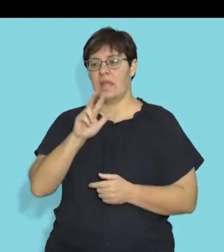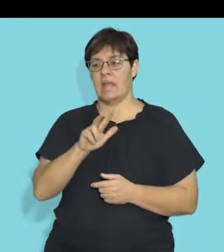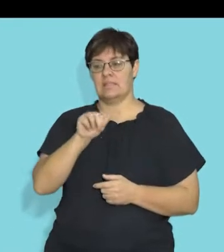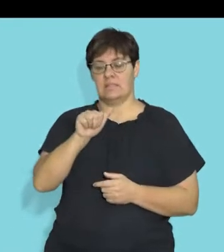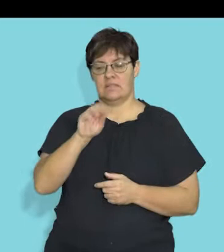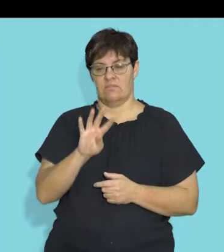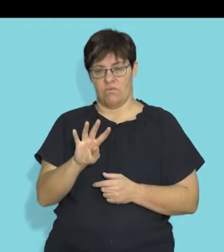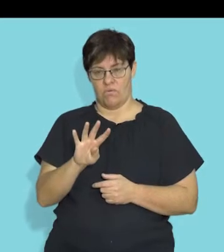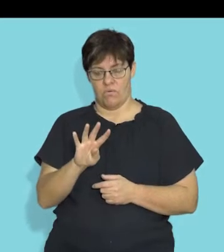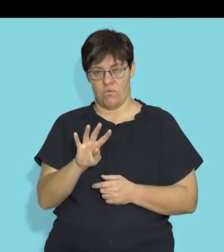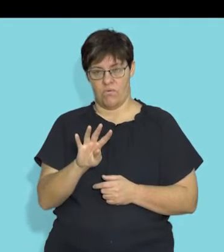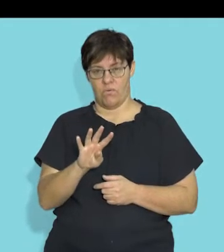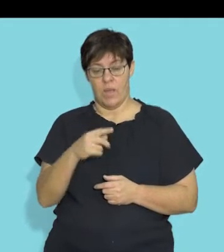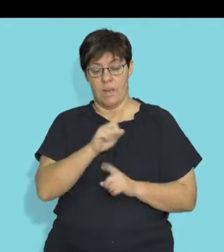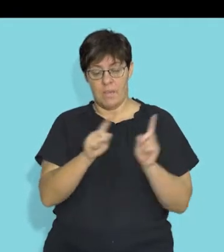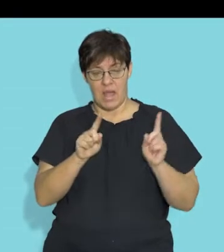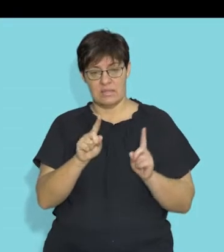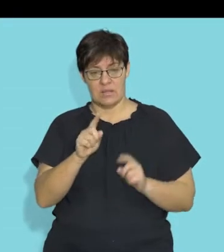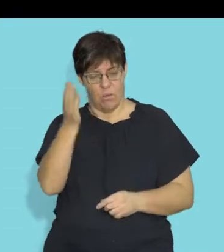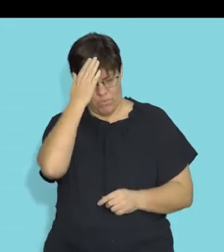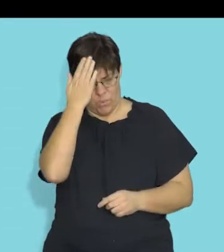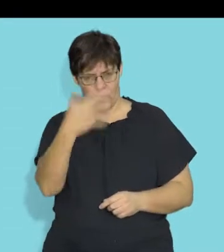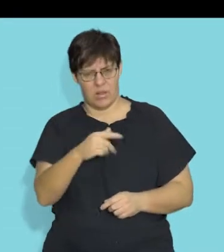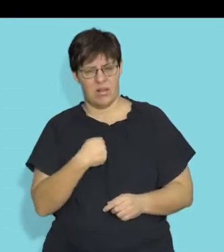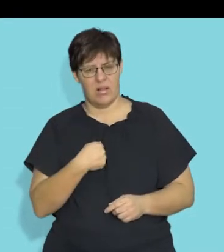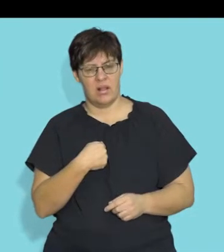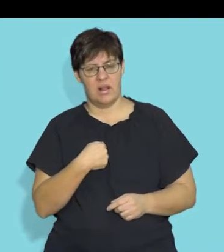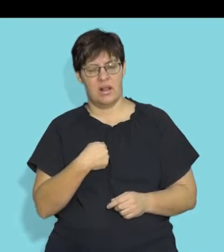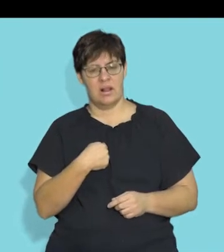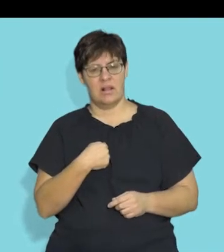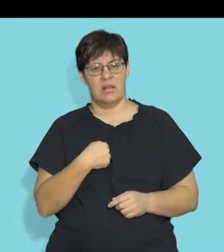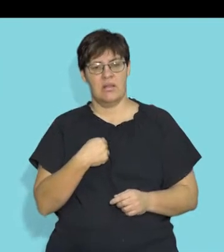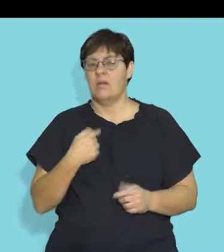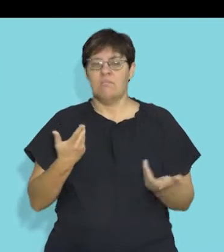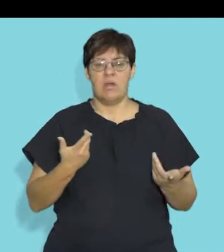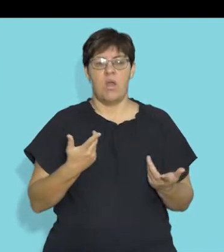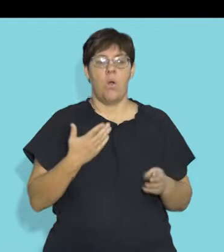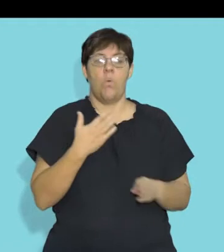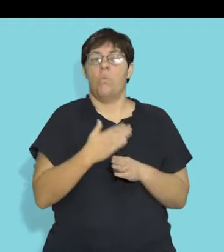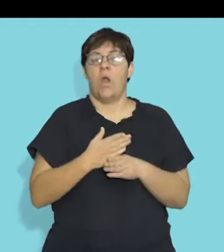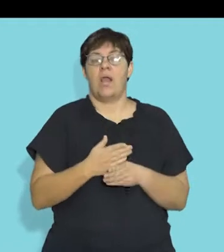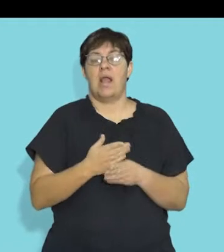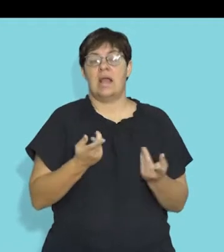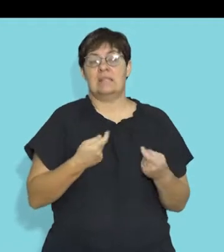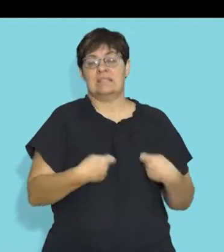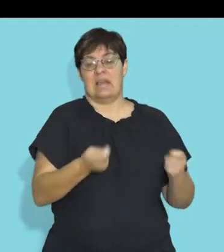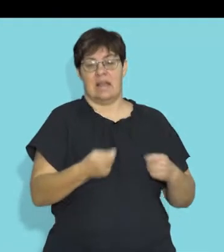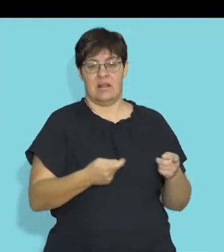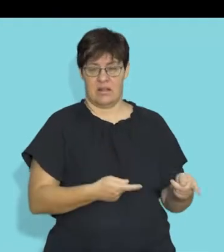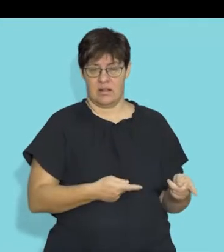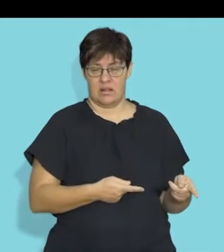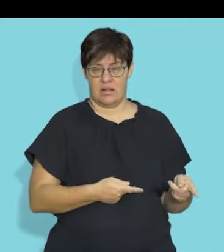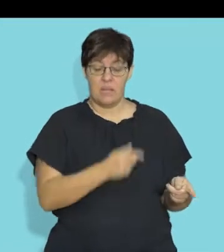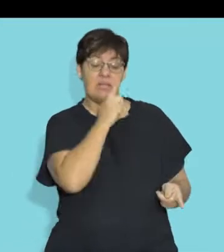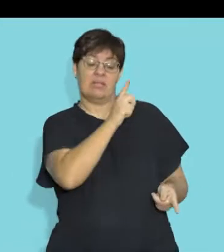is 864, but I know that whenever I'm working with sales, this will